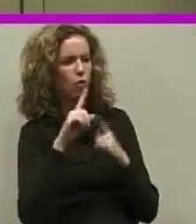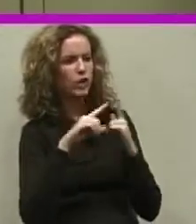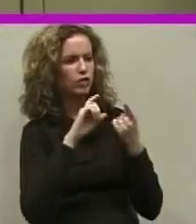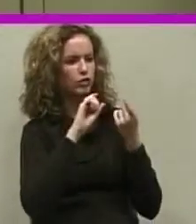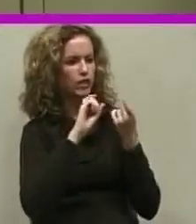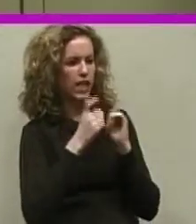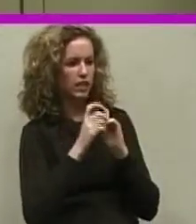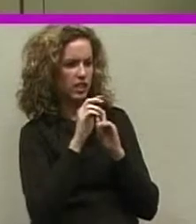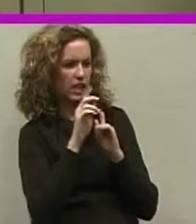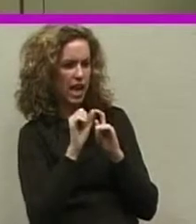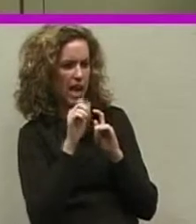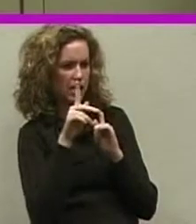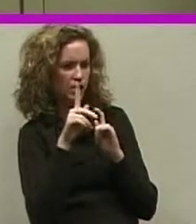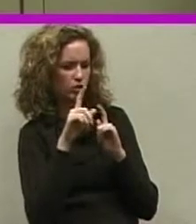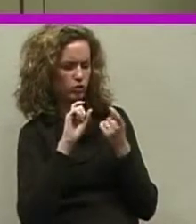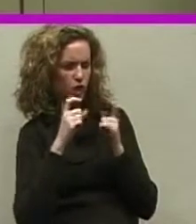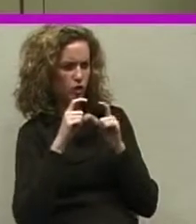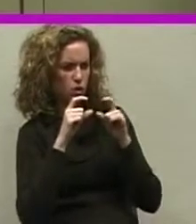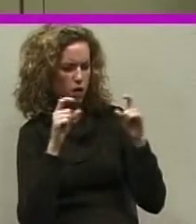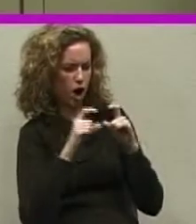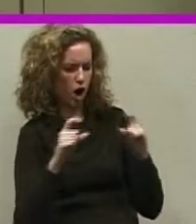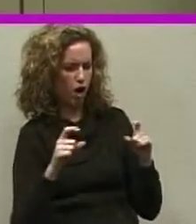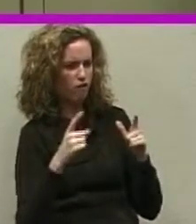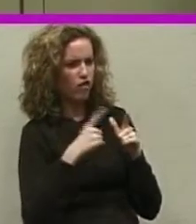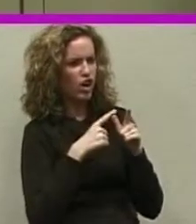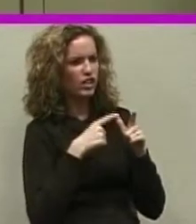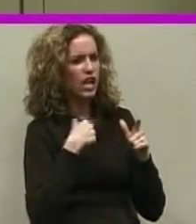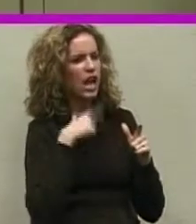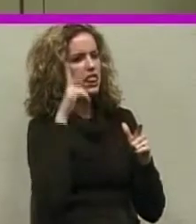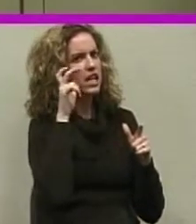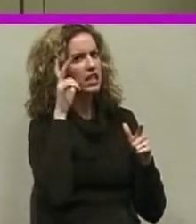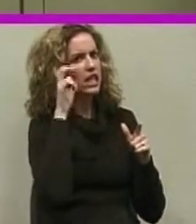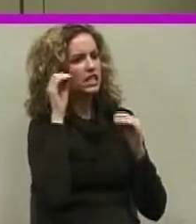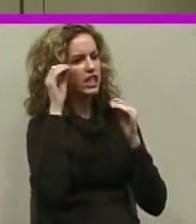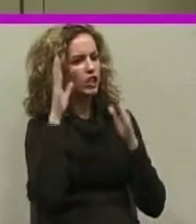first one was I have to listen to the teacher lecture about England during the time of Shakespeare.